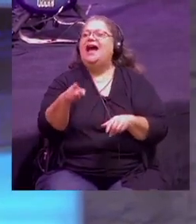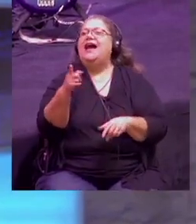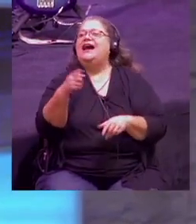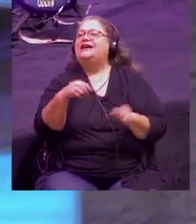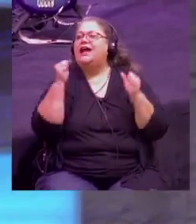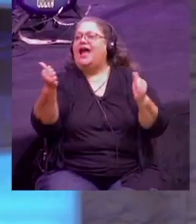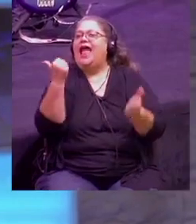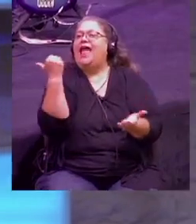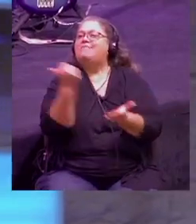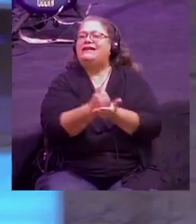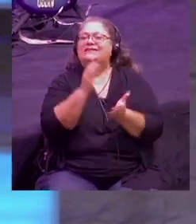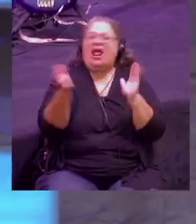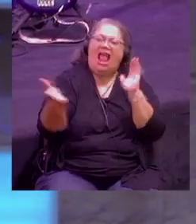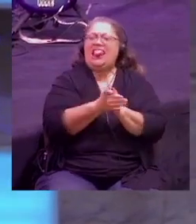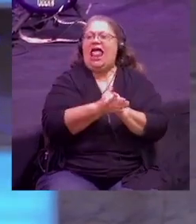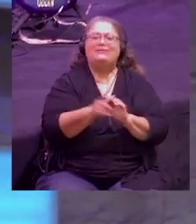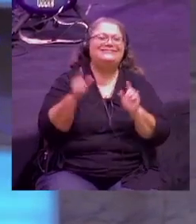amen.